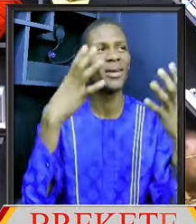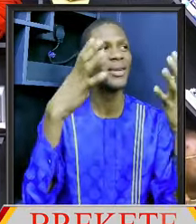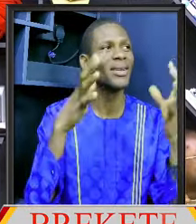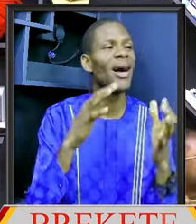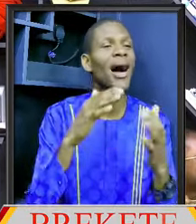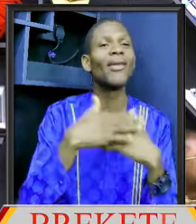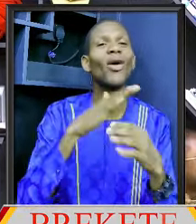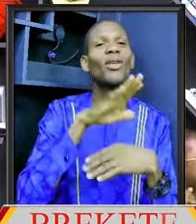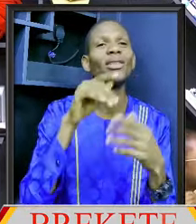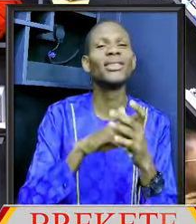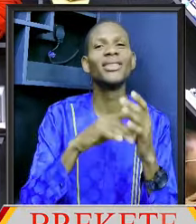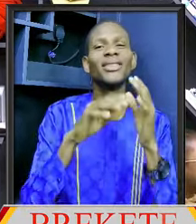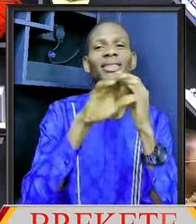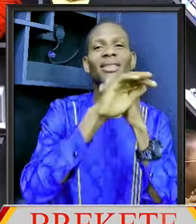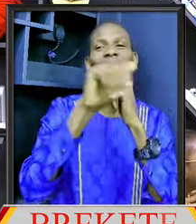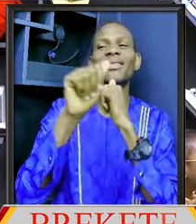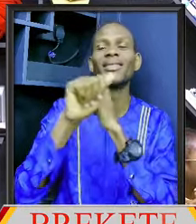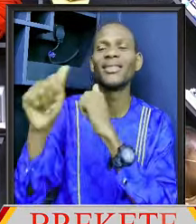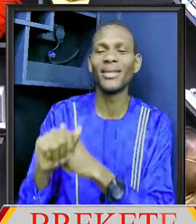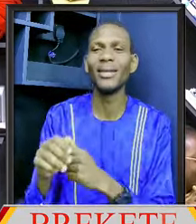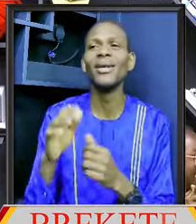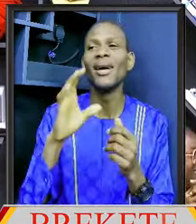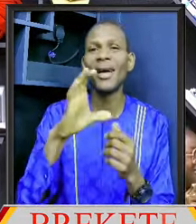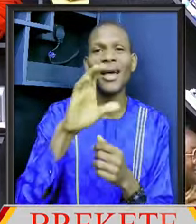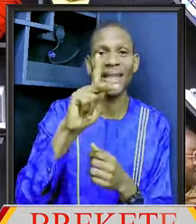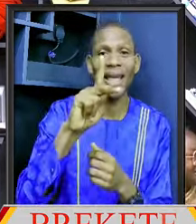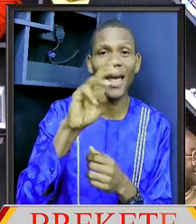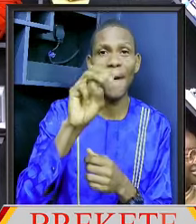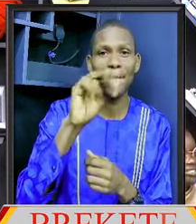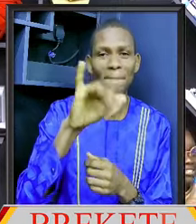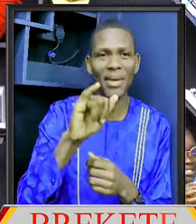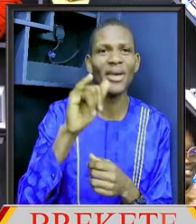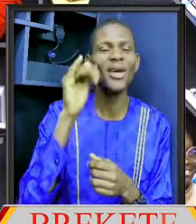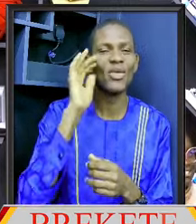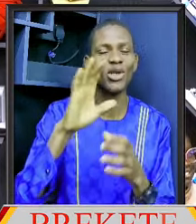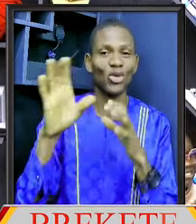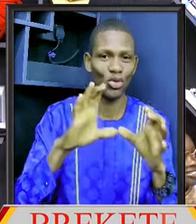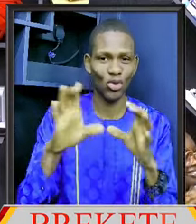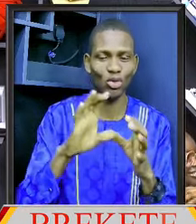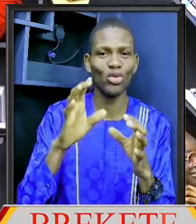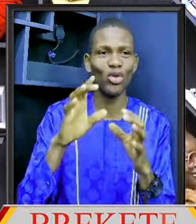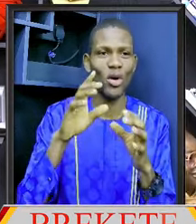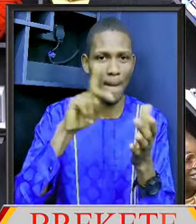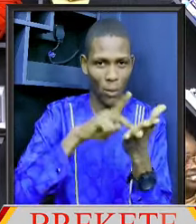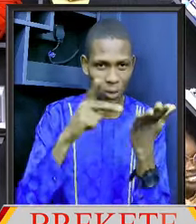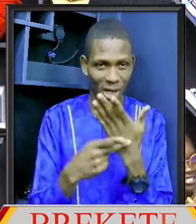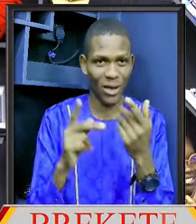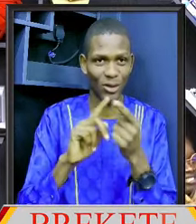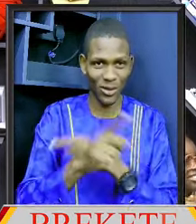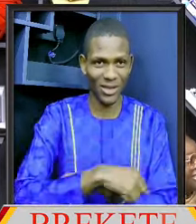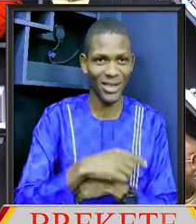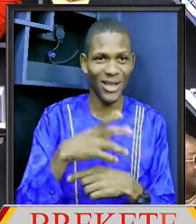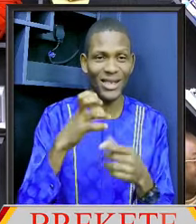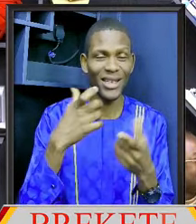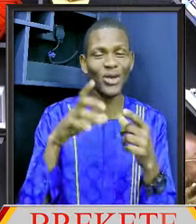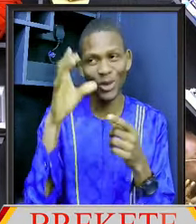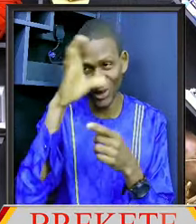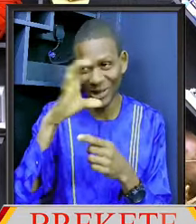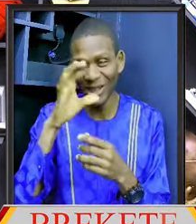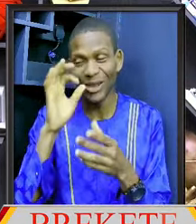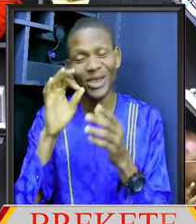After all this campaign, Kemi must do program today by the grace of God. Now to check, ordinary president, may person no collapse for your